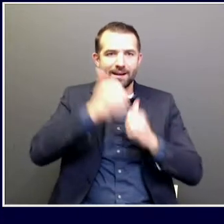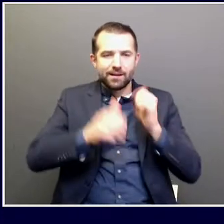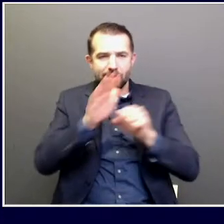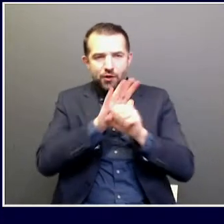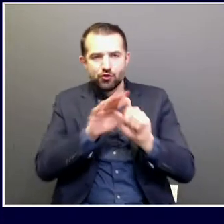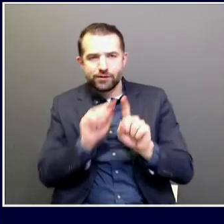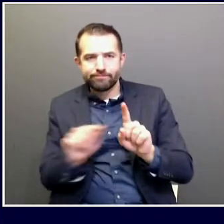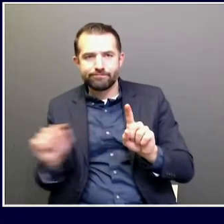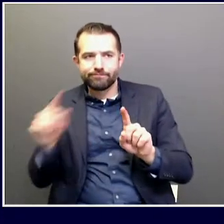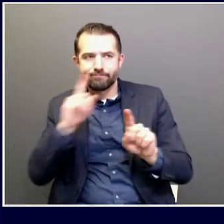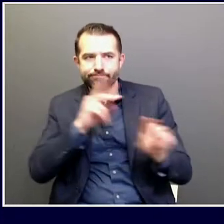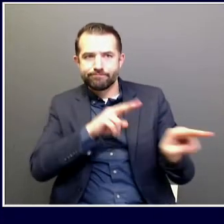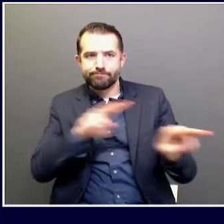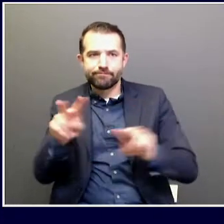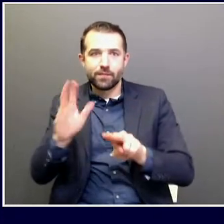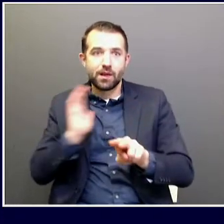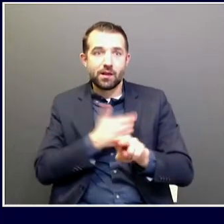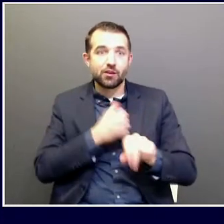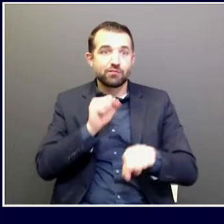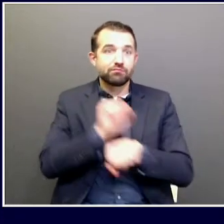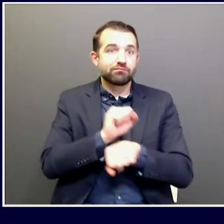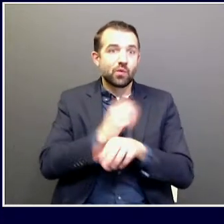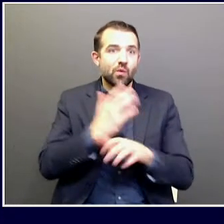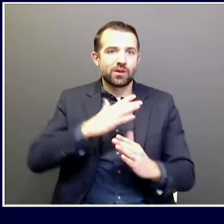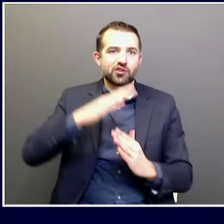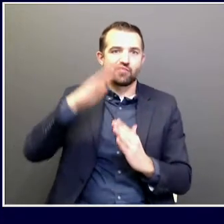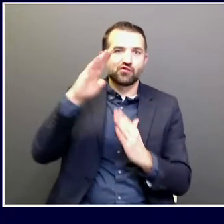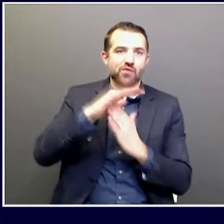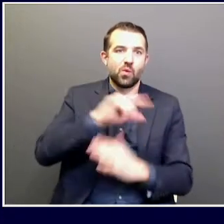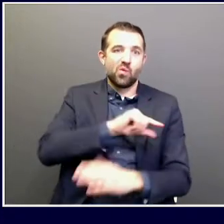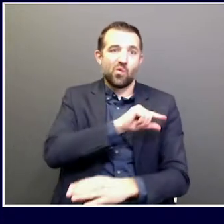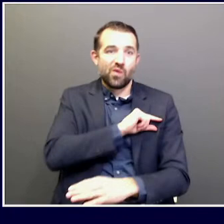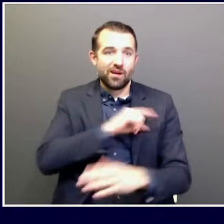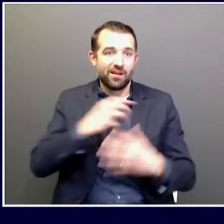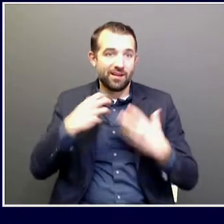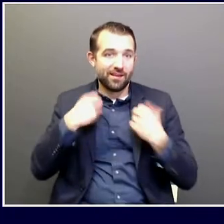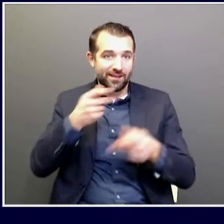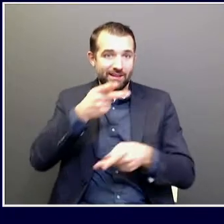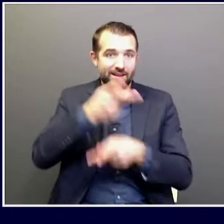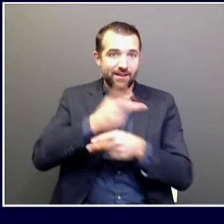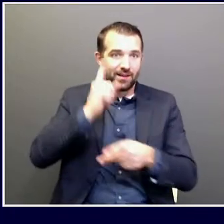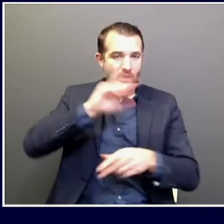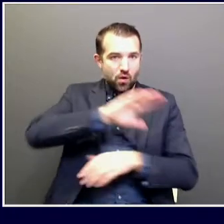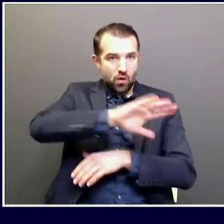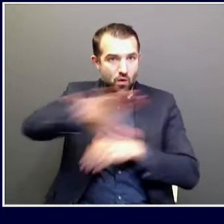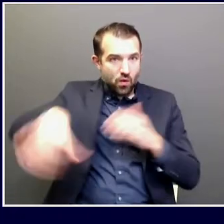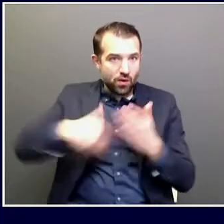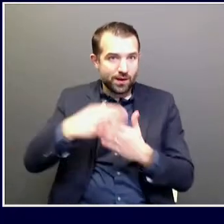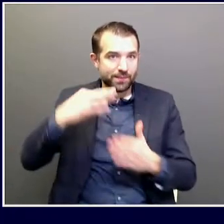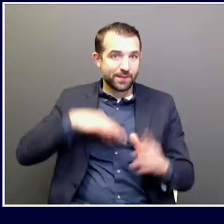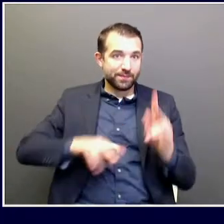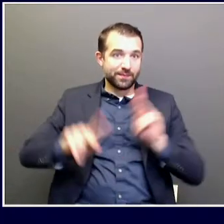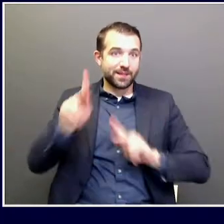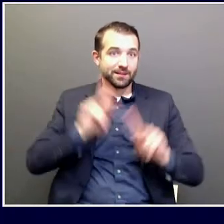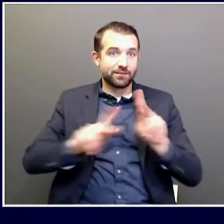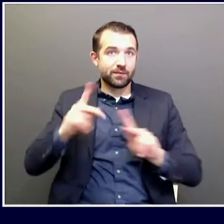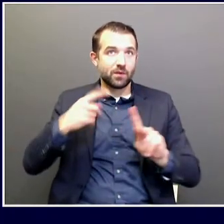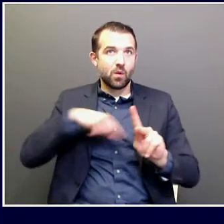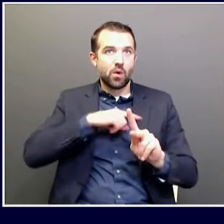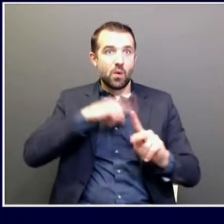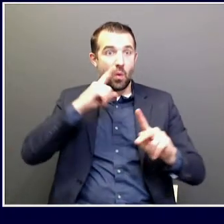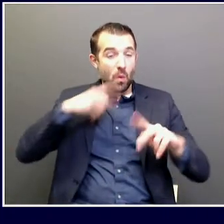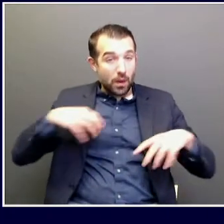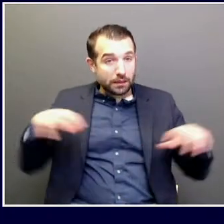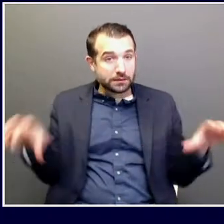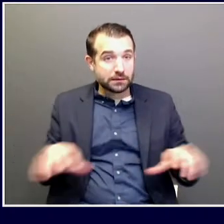is to provide quality healthcare to all Maine residents, and we'll move heaven and earth to try to make sure that we can continue